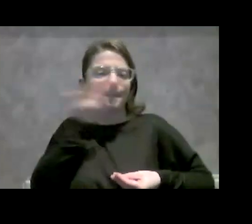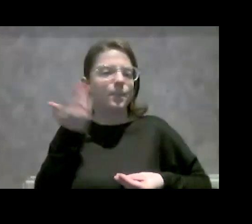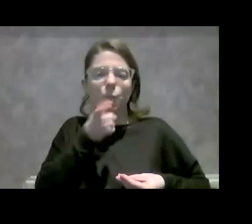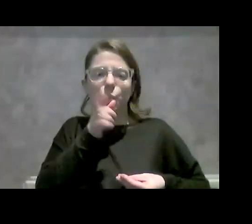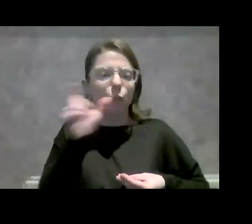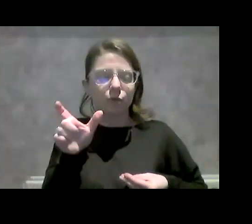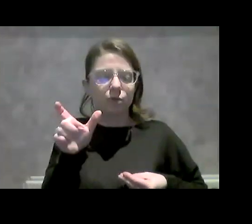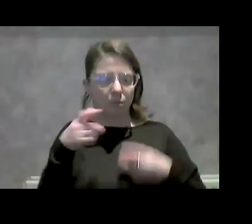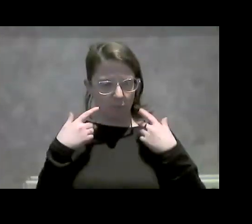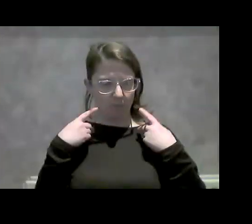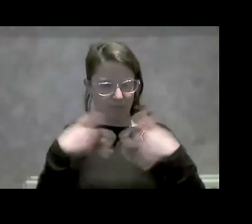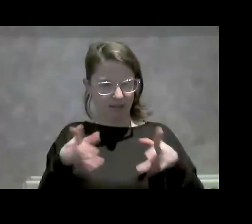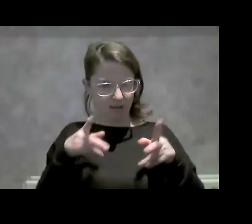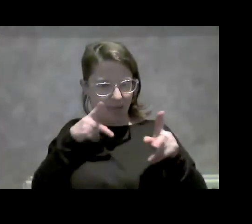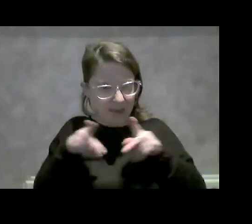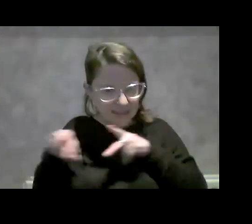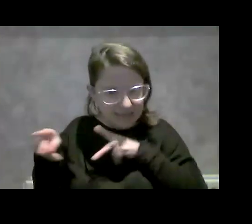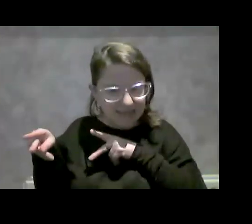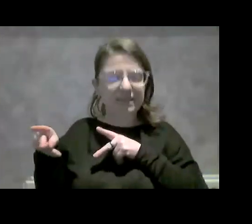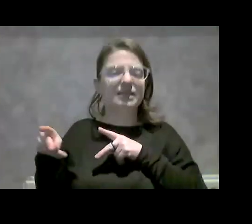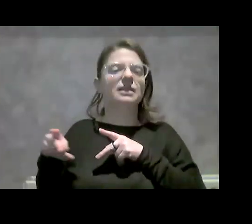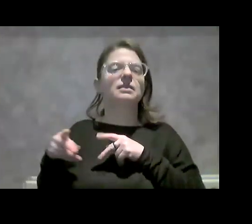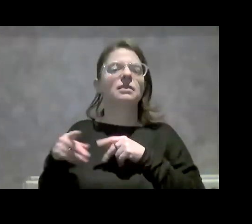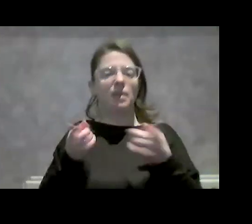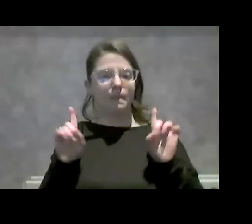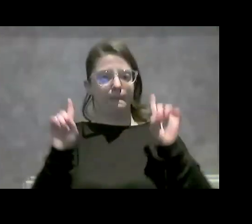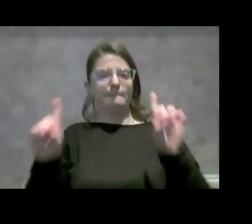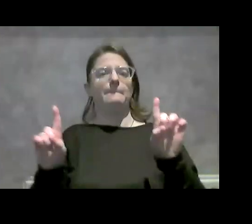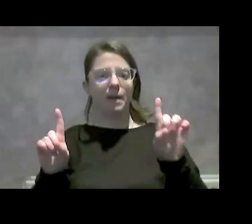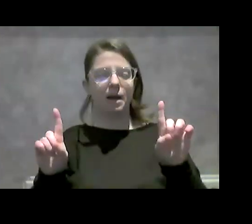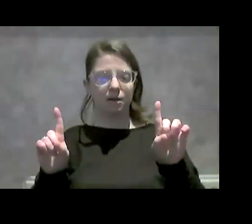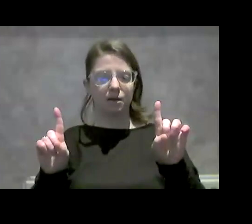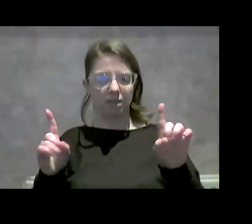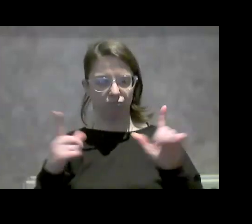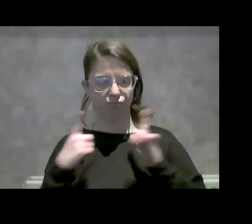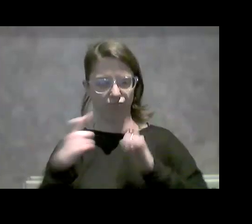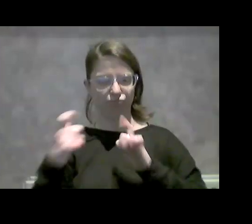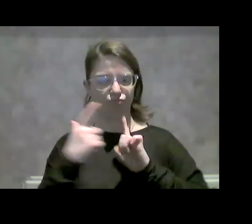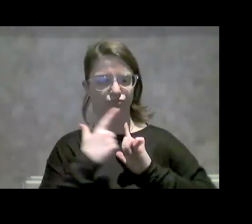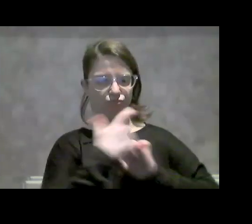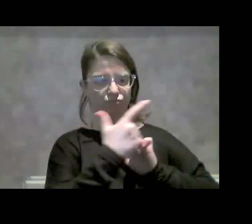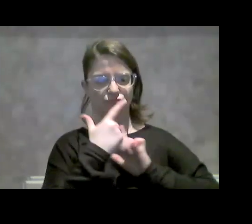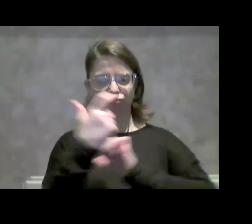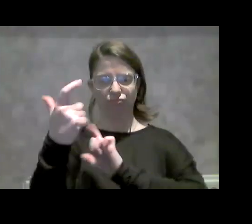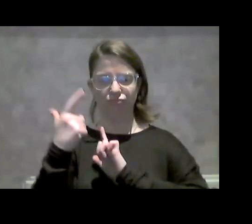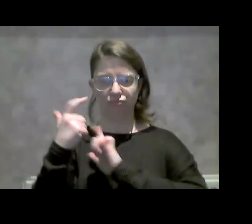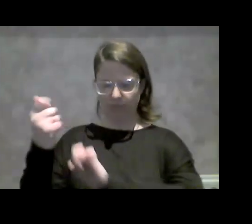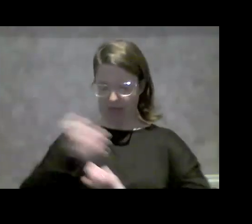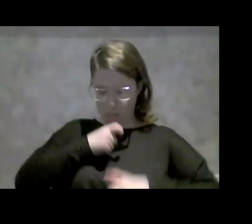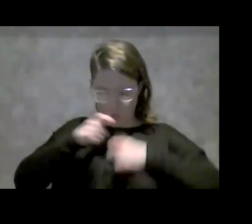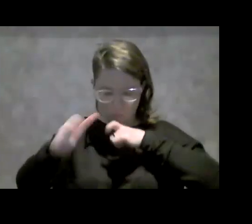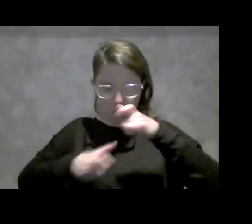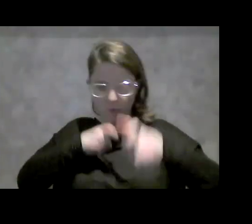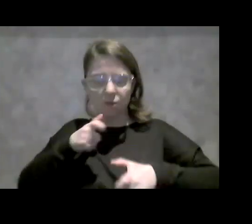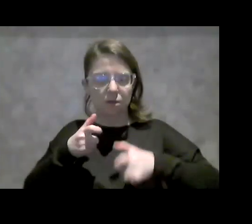edited, hemorrhaging swaggers since the binary boats drank our words. We've been lettered and left limp